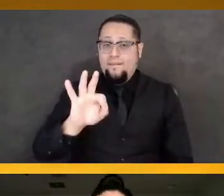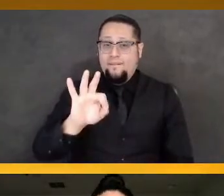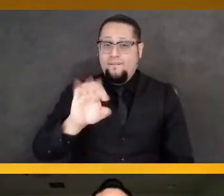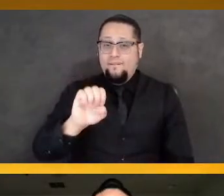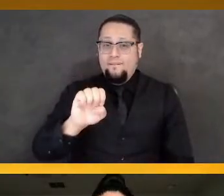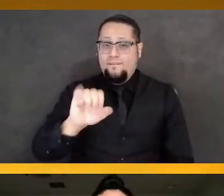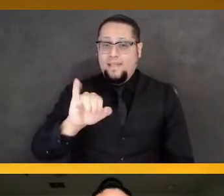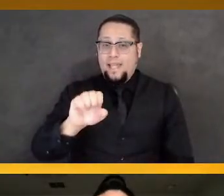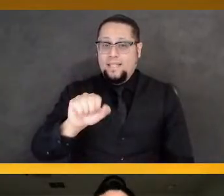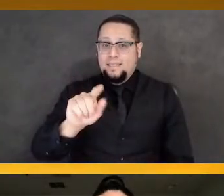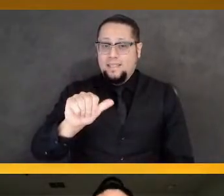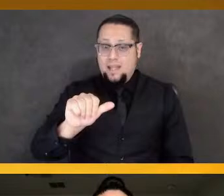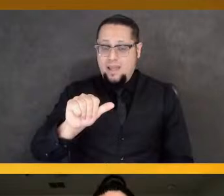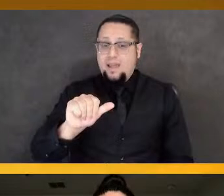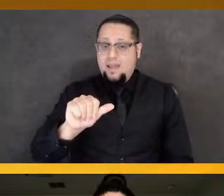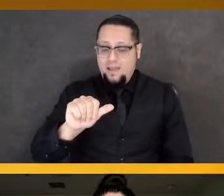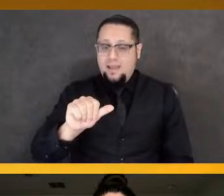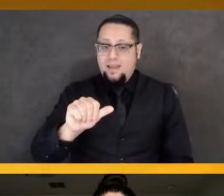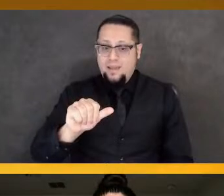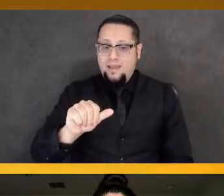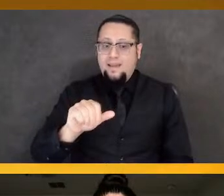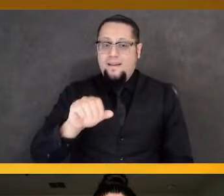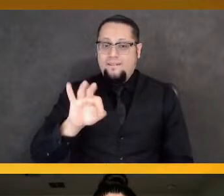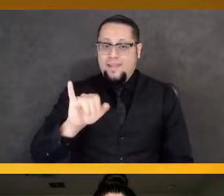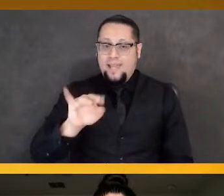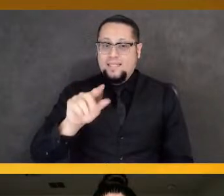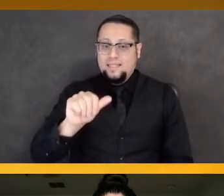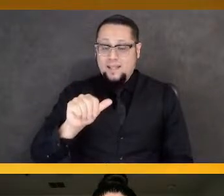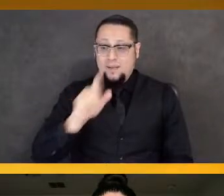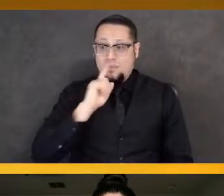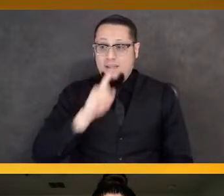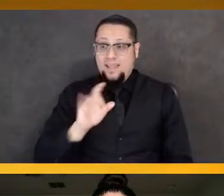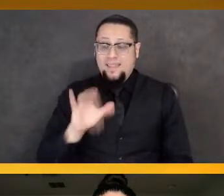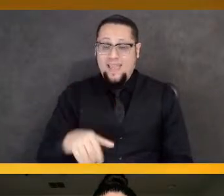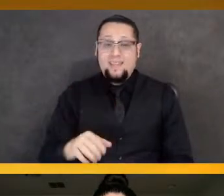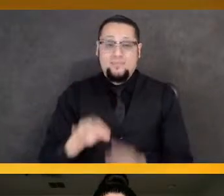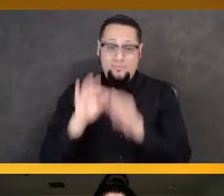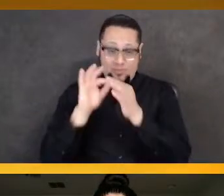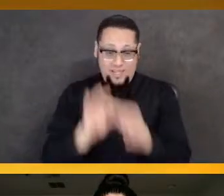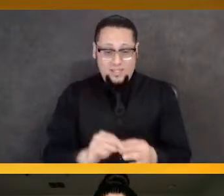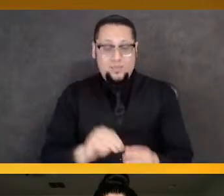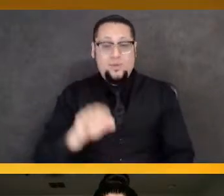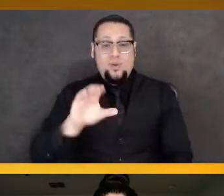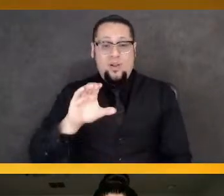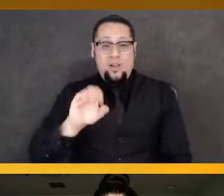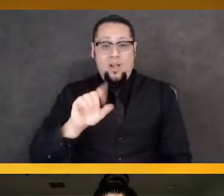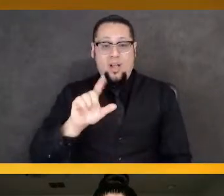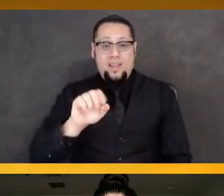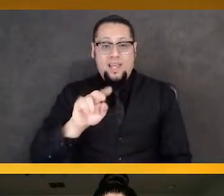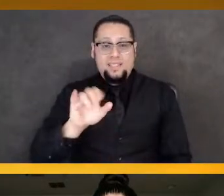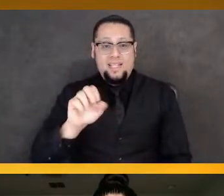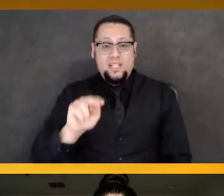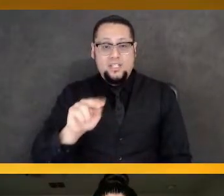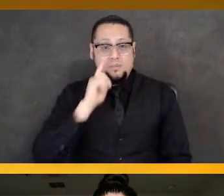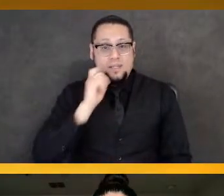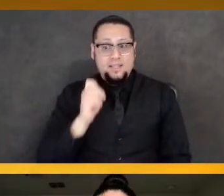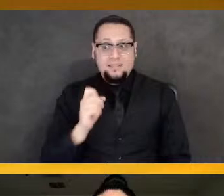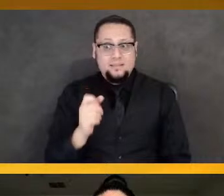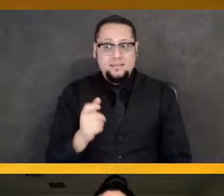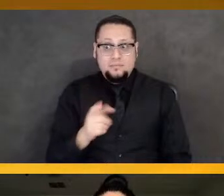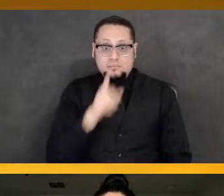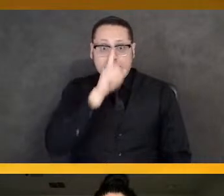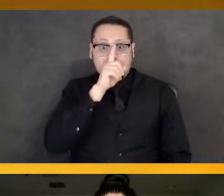colonial and doesn't acknowledge or even bring up Indigenous culture or history within this huge festival,